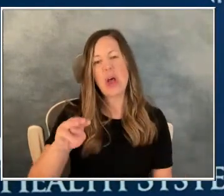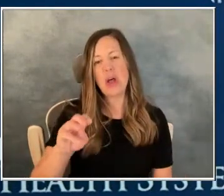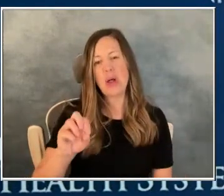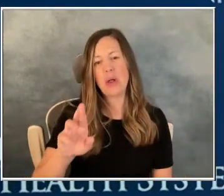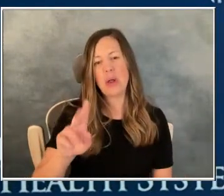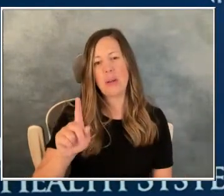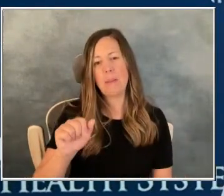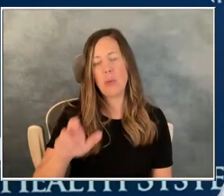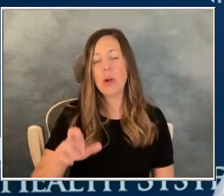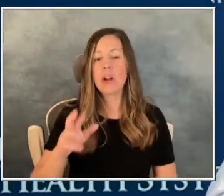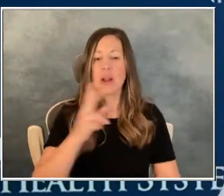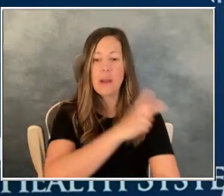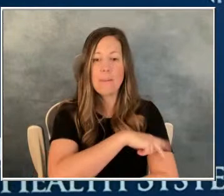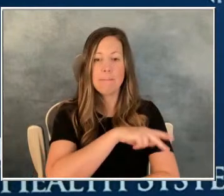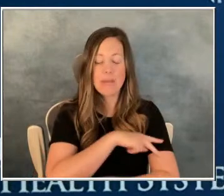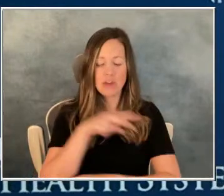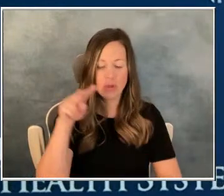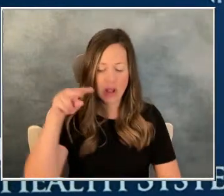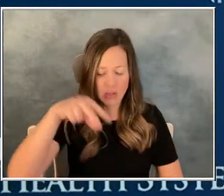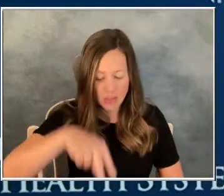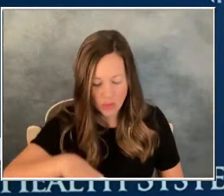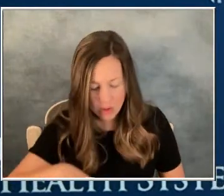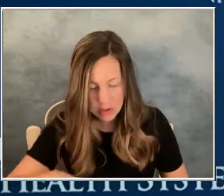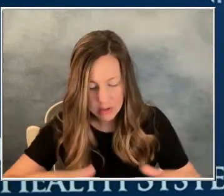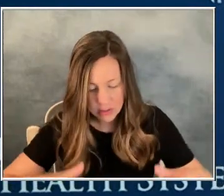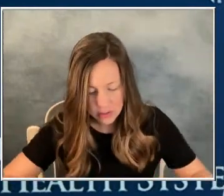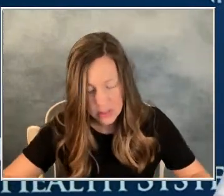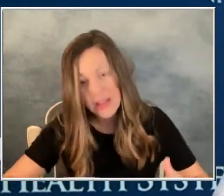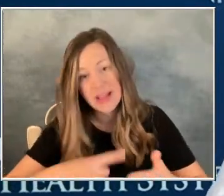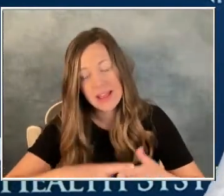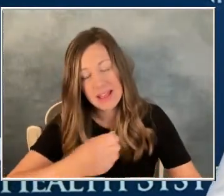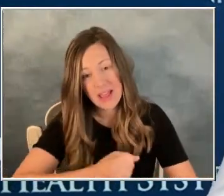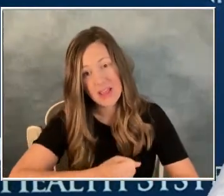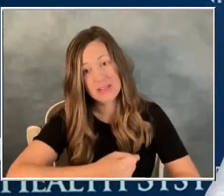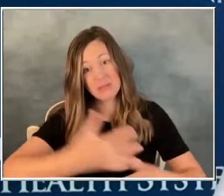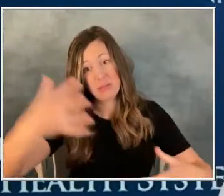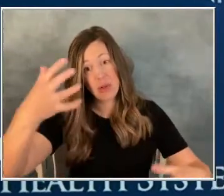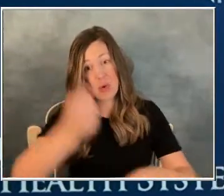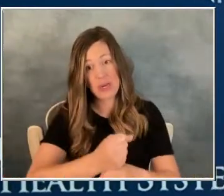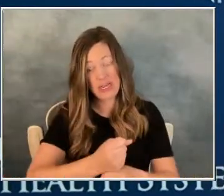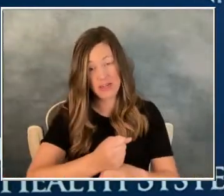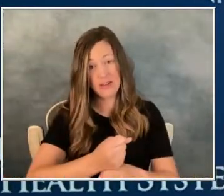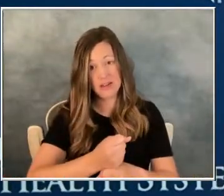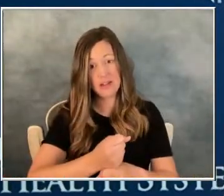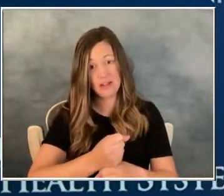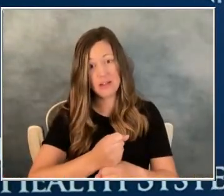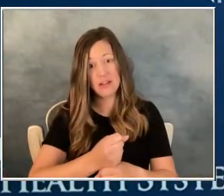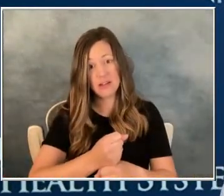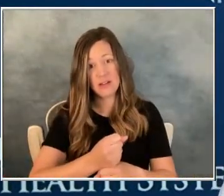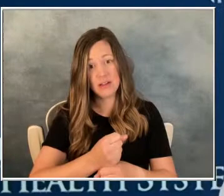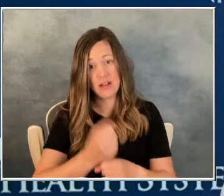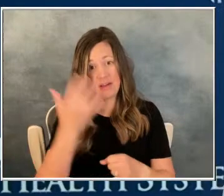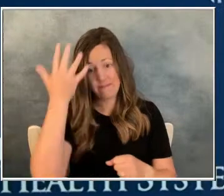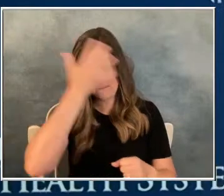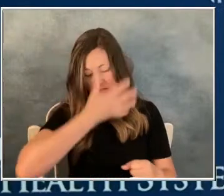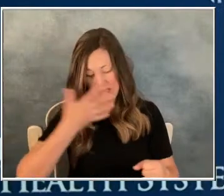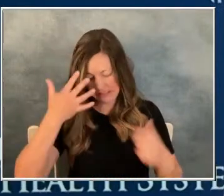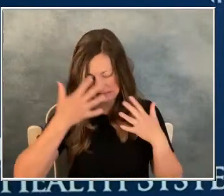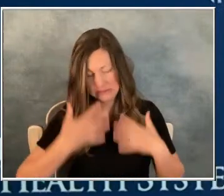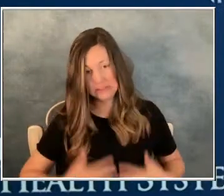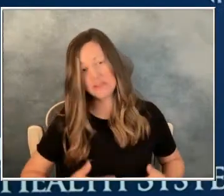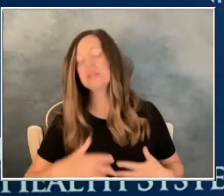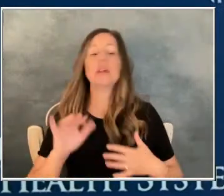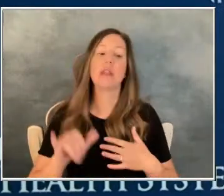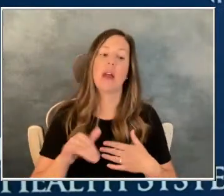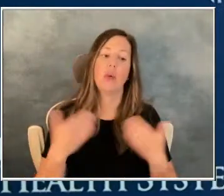over and looked down into it, and then it exploded right into their face and torso. That was definitely the worst one